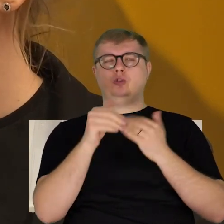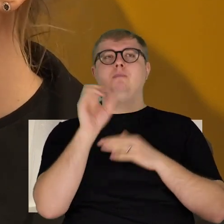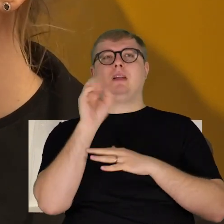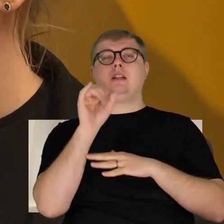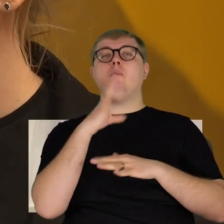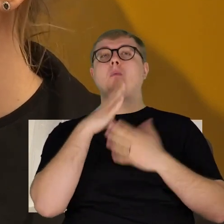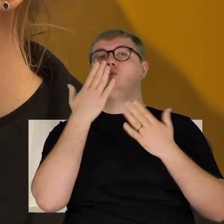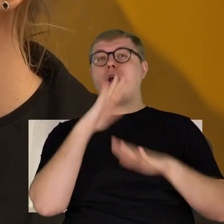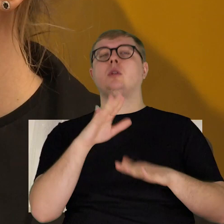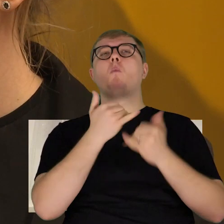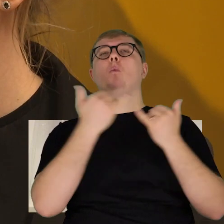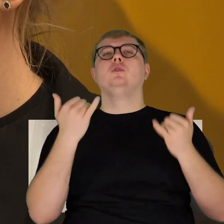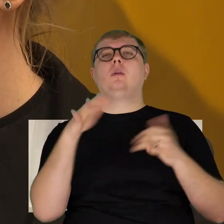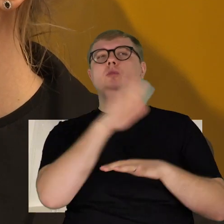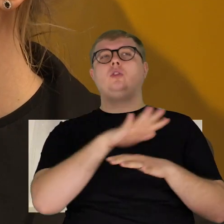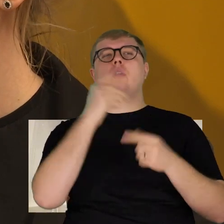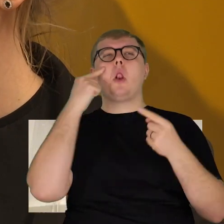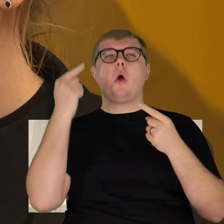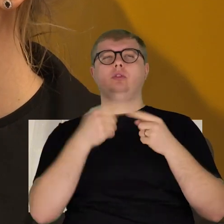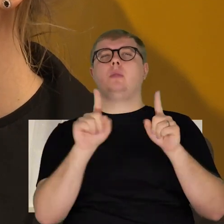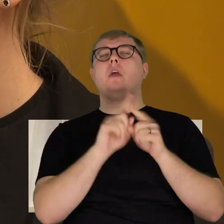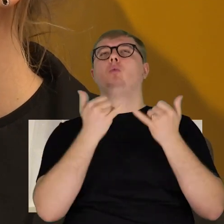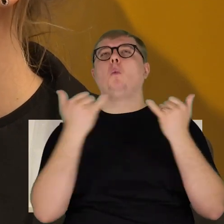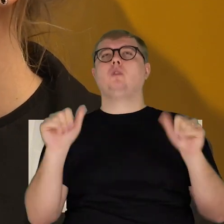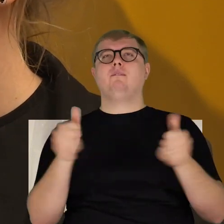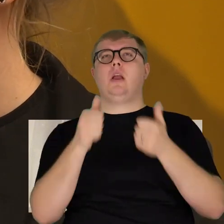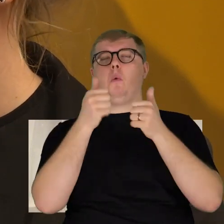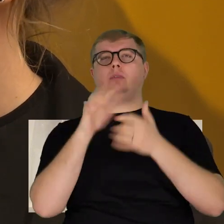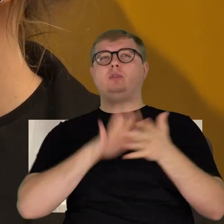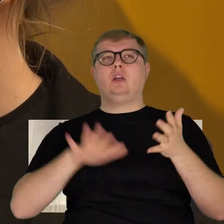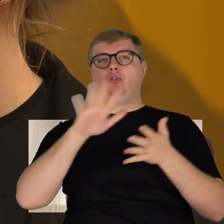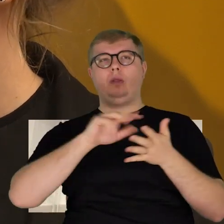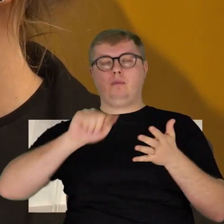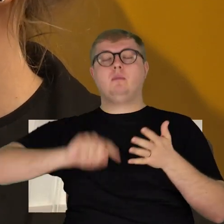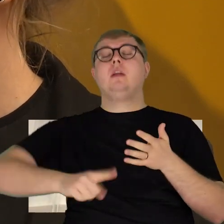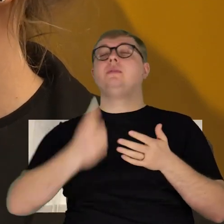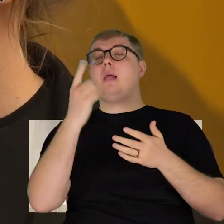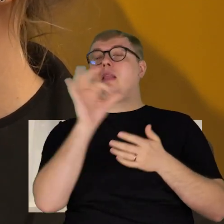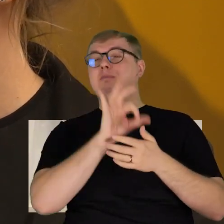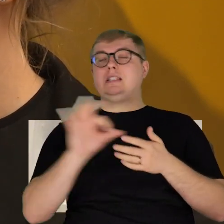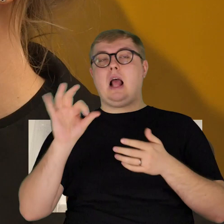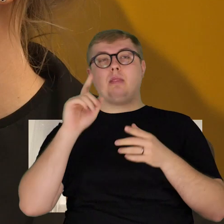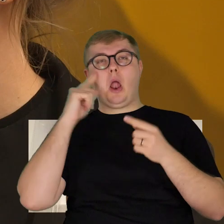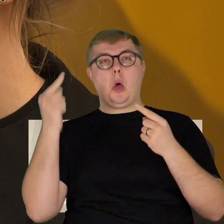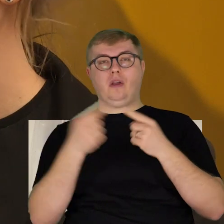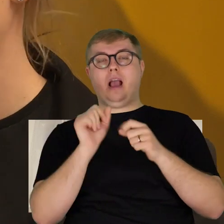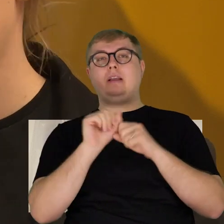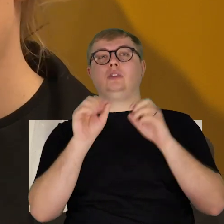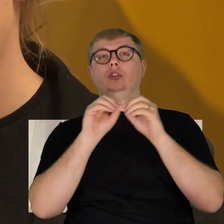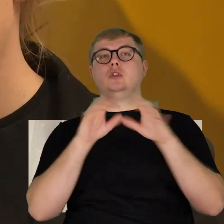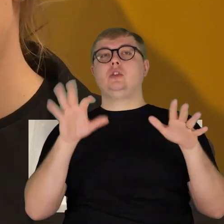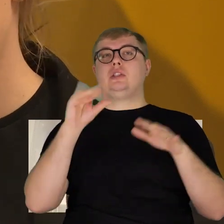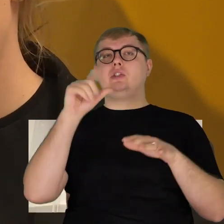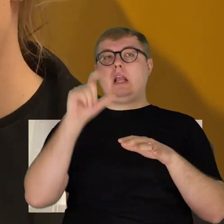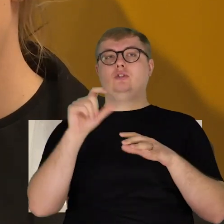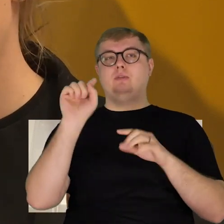spatial logics, different spatial figures. So, and one spatial logic is a network, which is like,